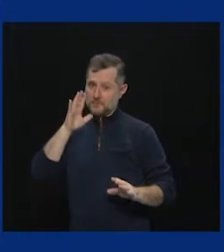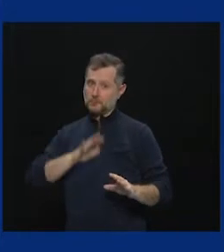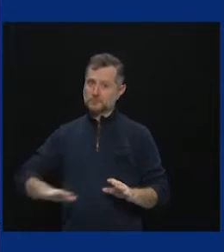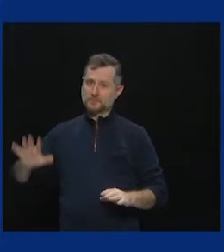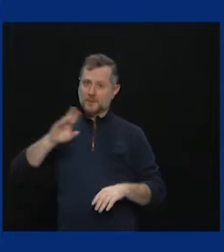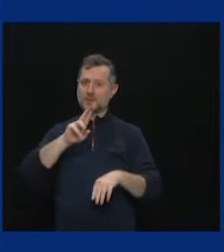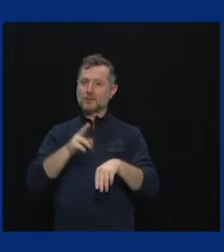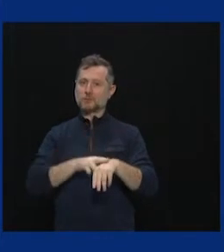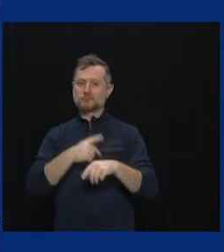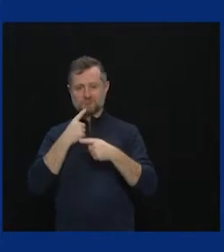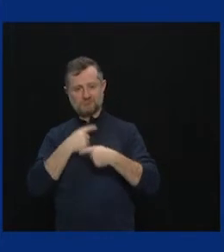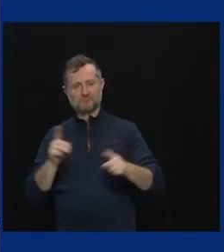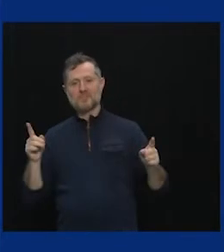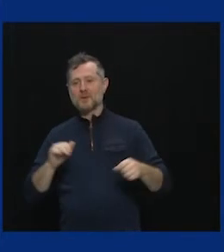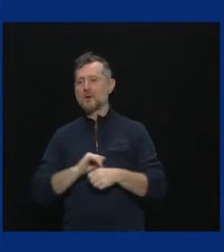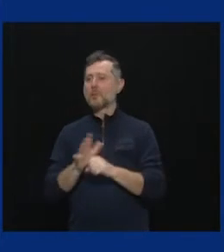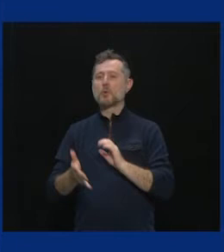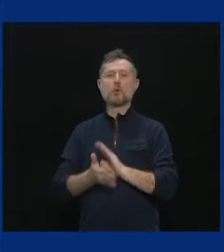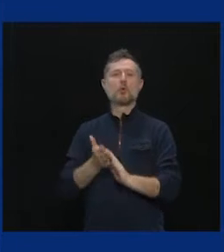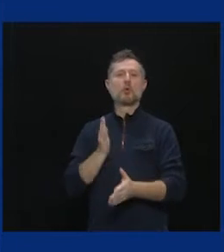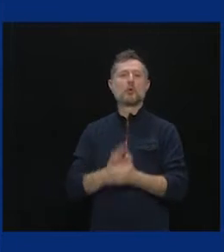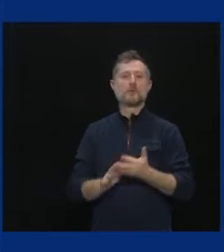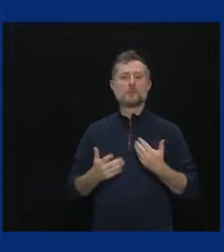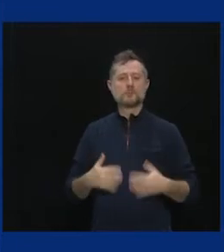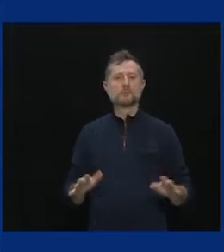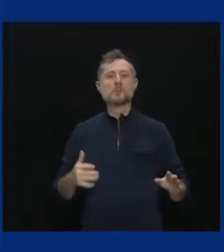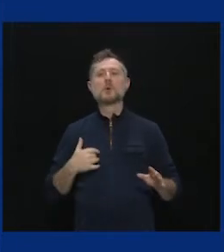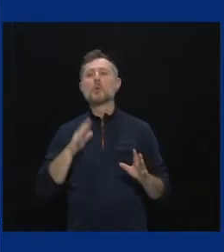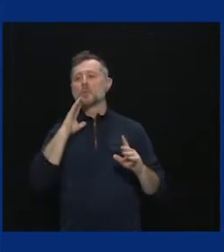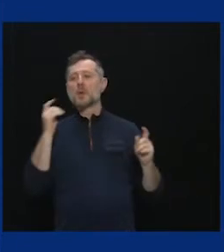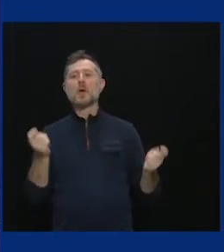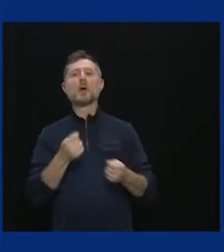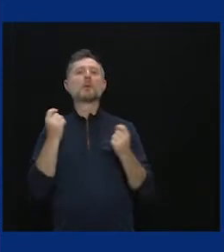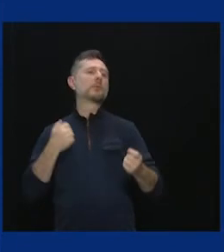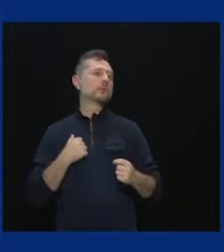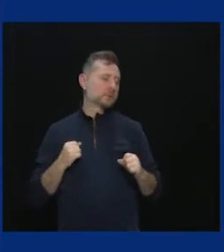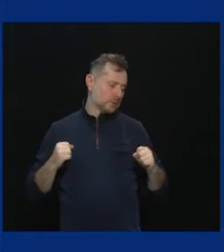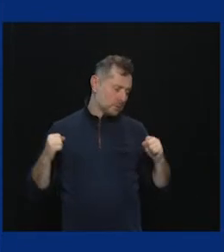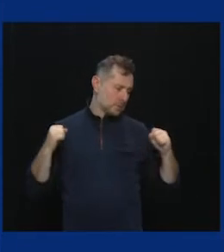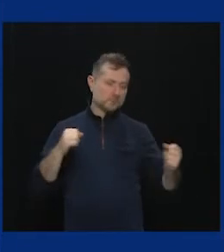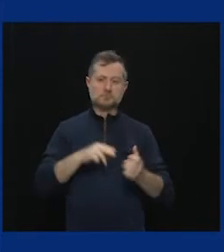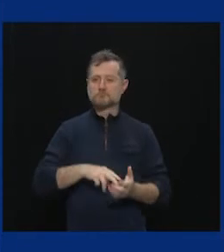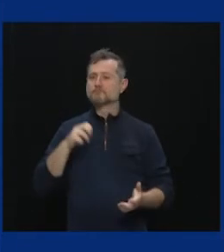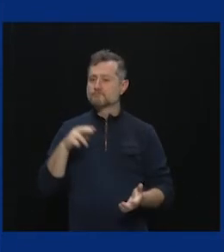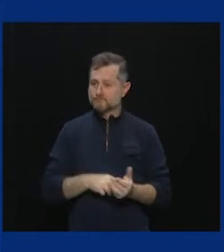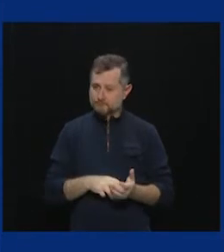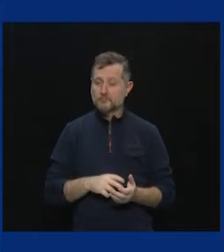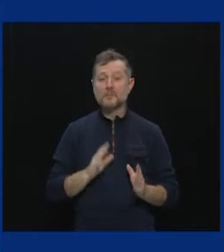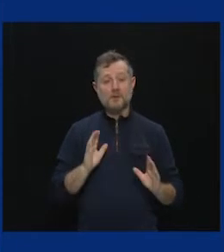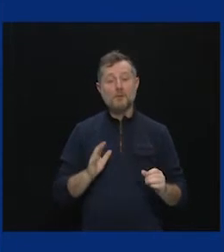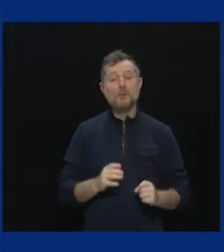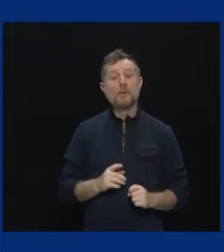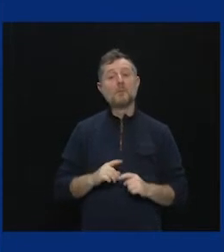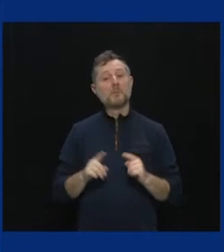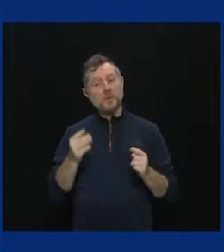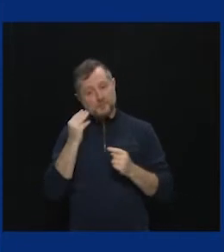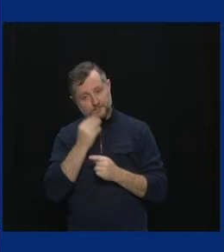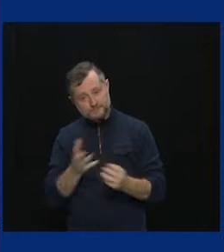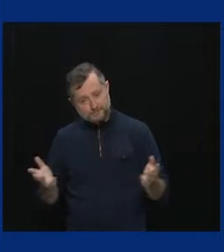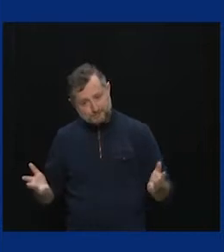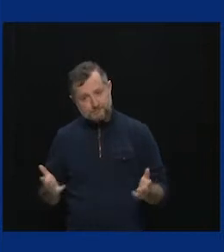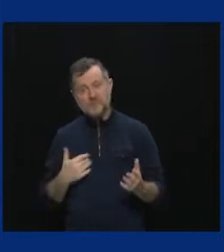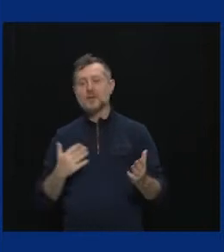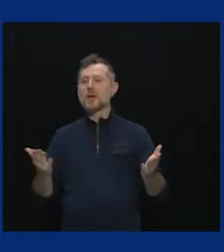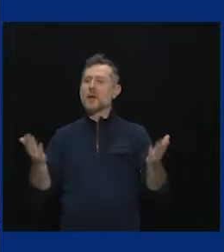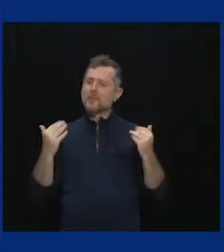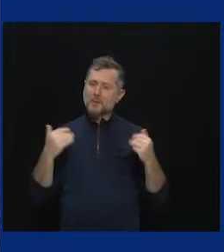no one ever saw me celebrate. But until then, let's let them know you come back here and we're going to be offering assistance